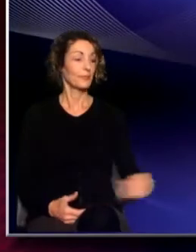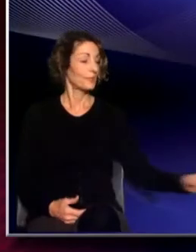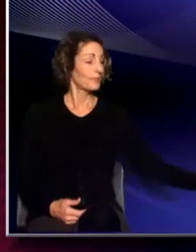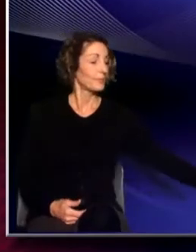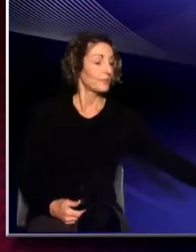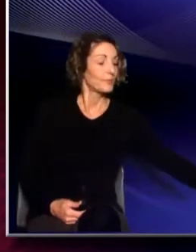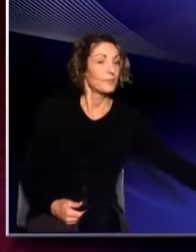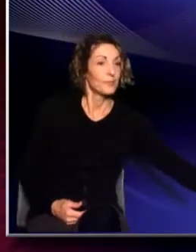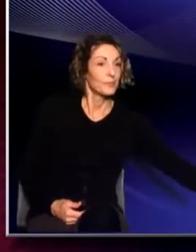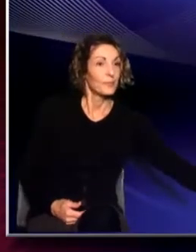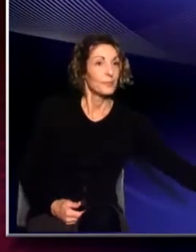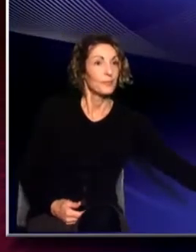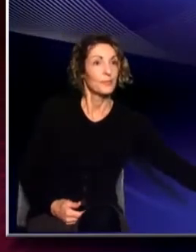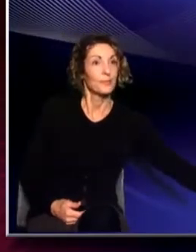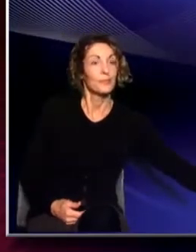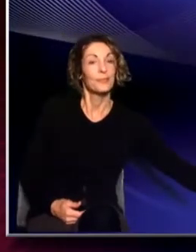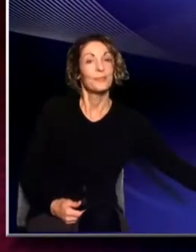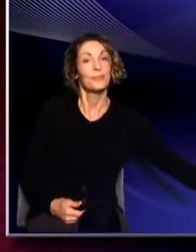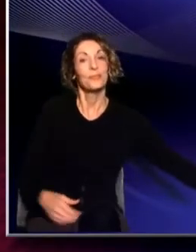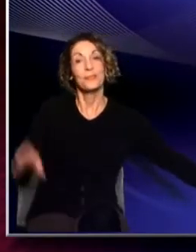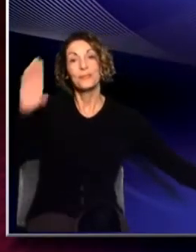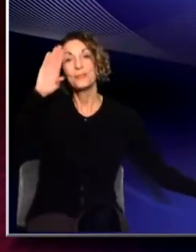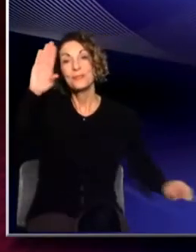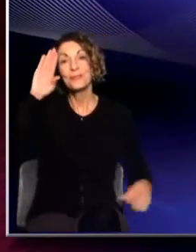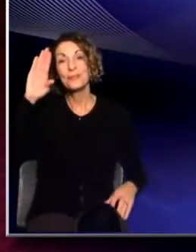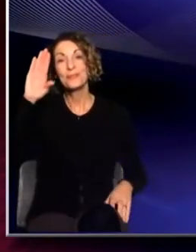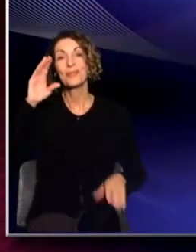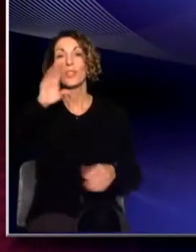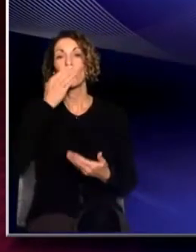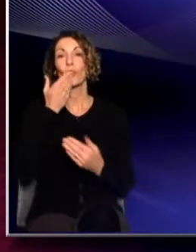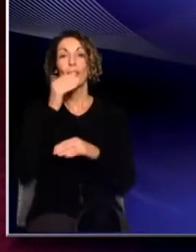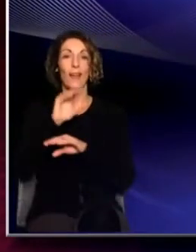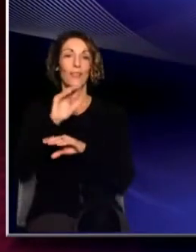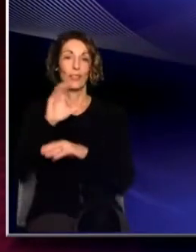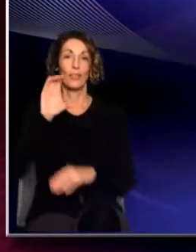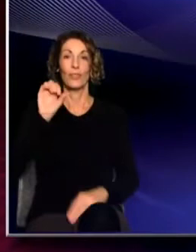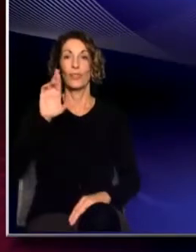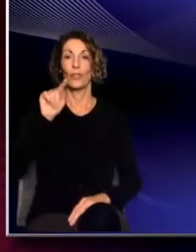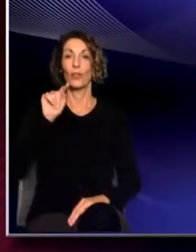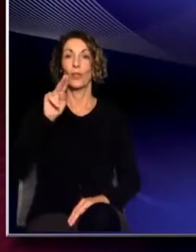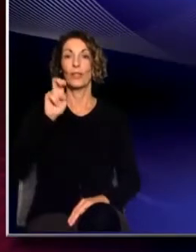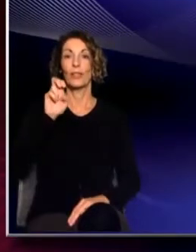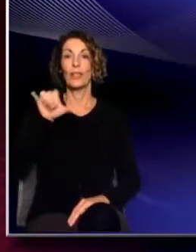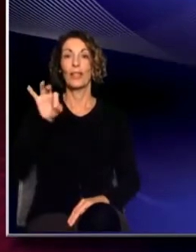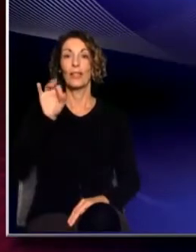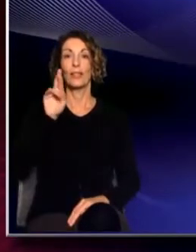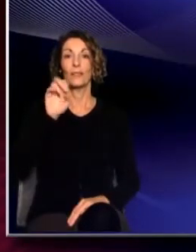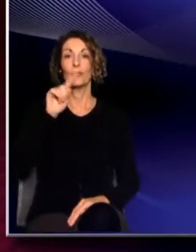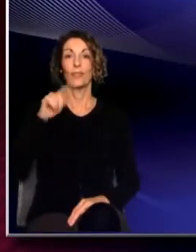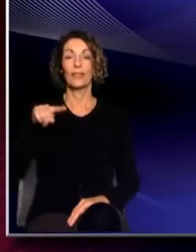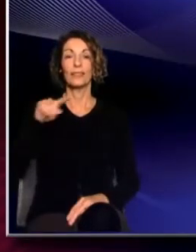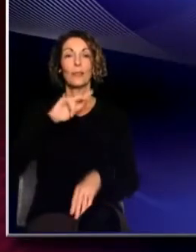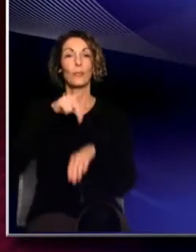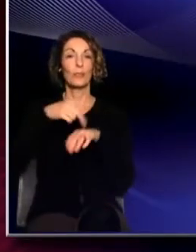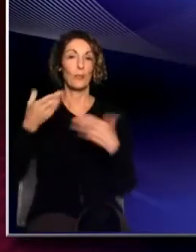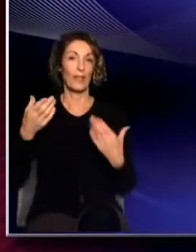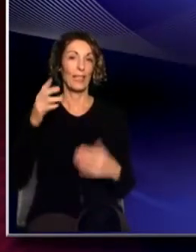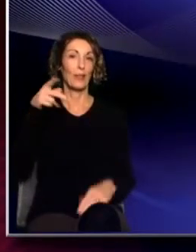Hello. Good afternoon. I'm Courtney Fritz, the principal here at the Phoenix State School for the Deaf.